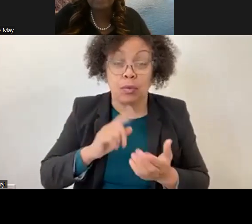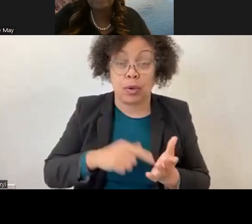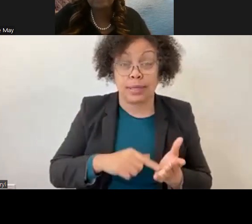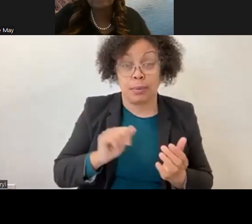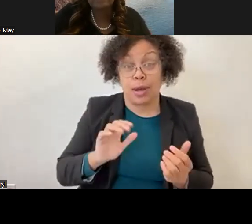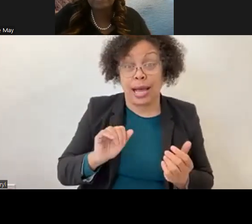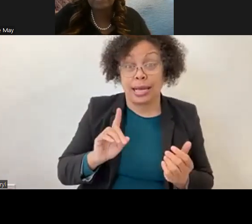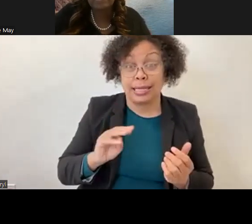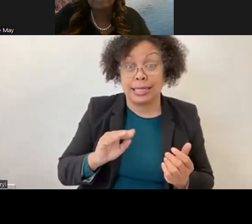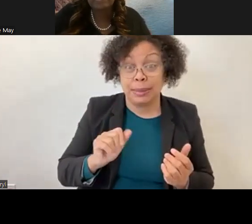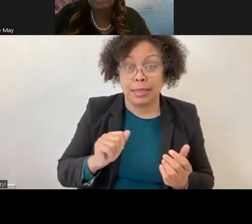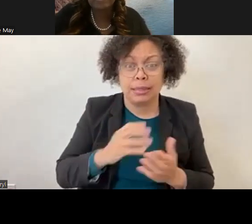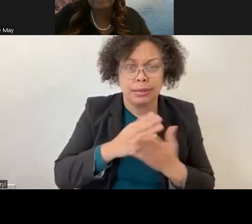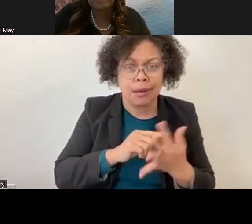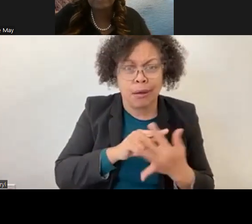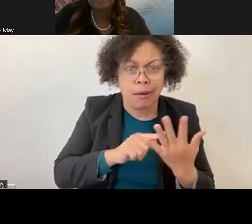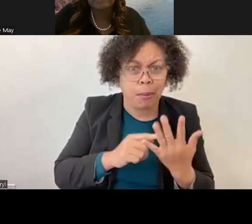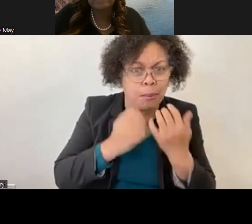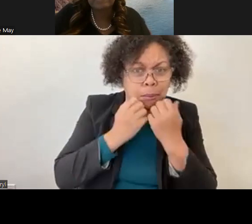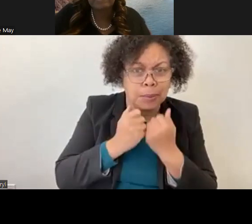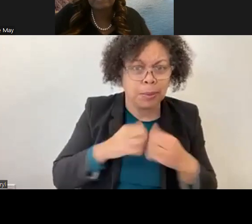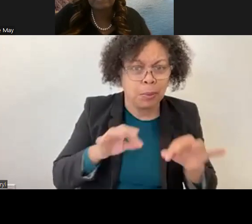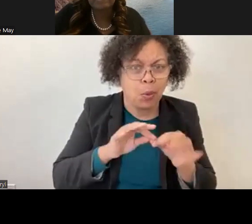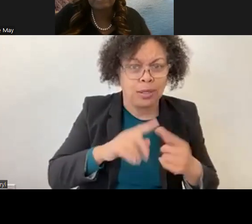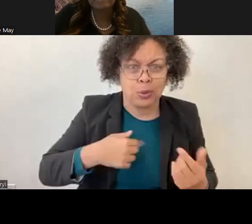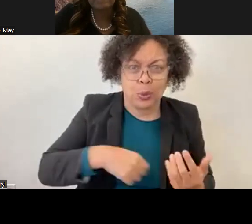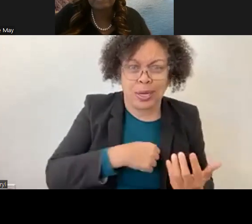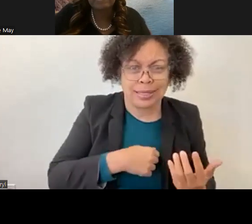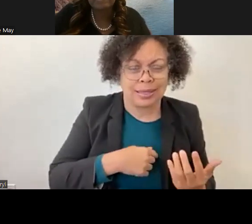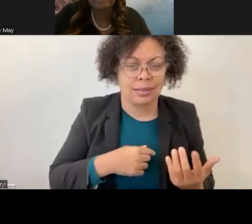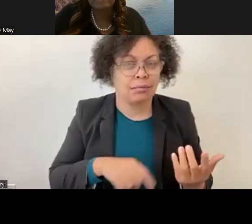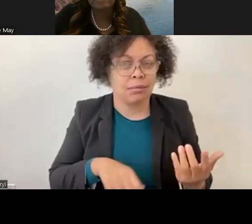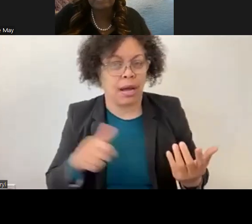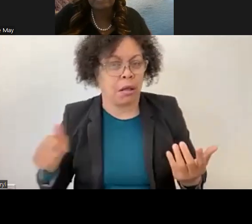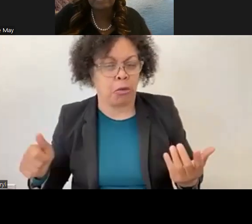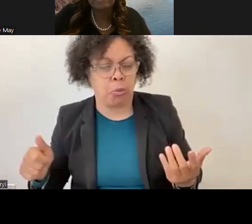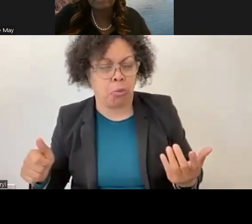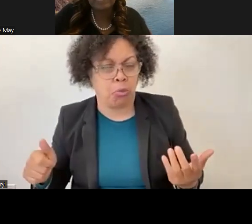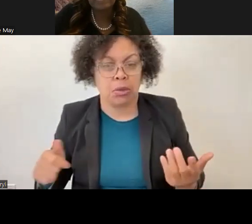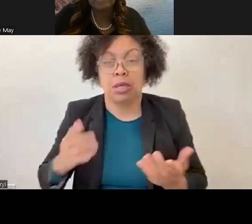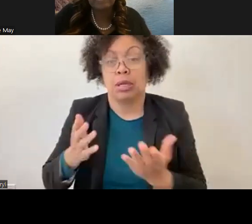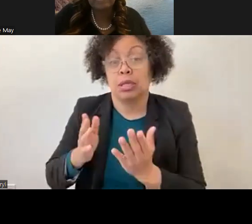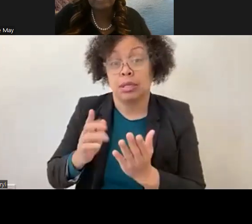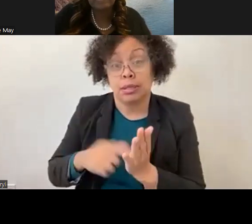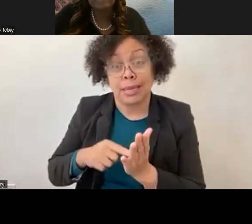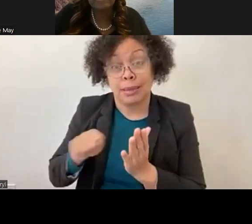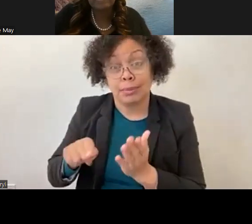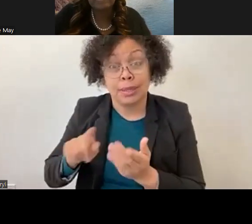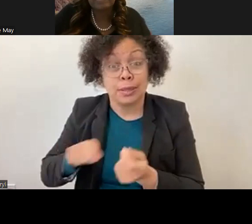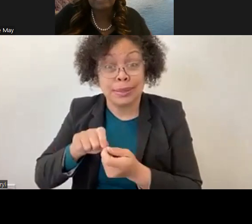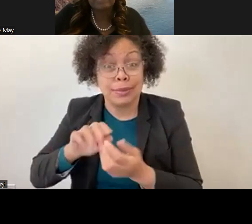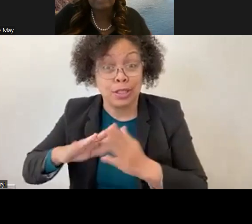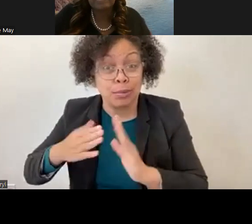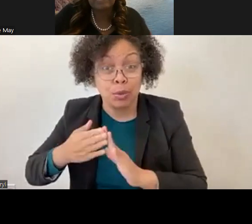that are valuable, there's certain things that are currency. Those things are not currency in the community, like an author position,